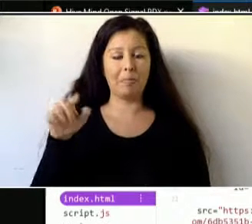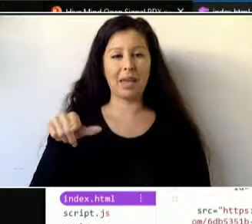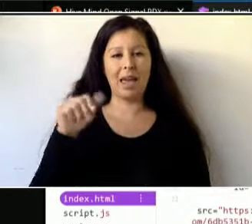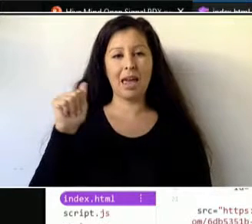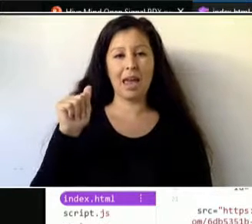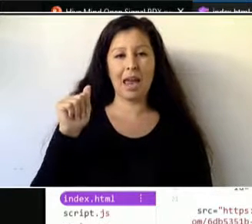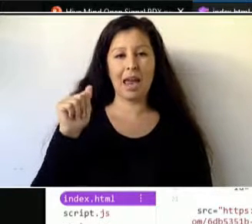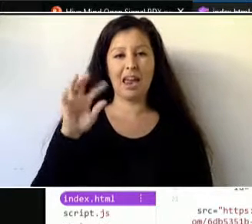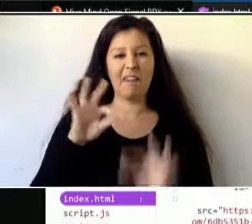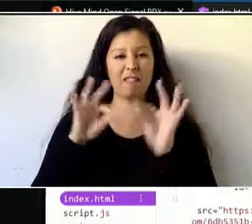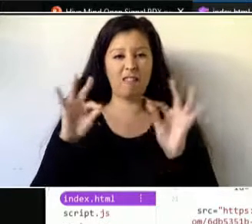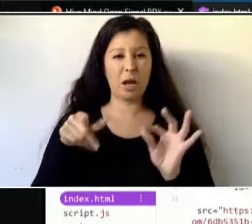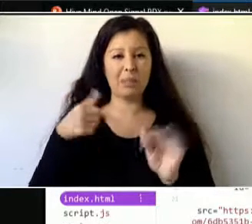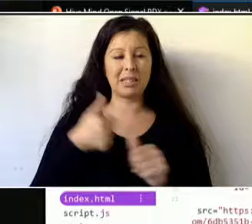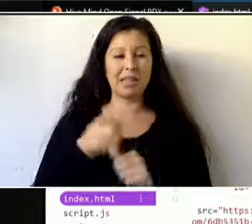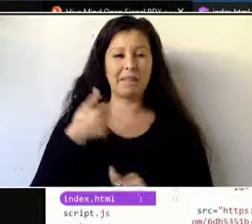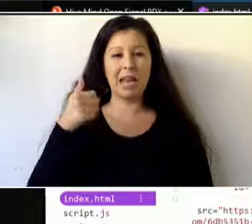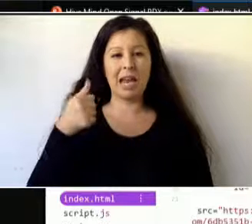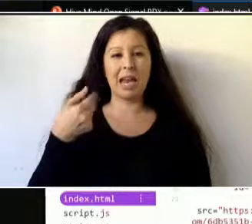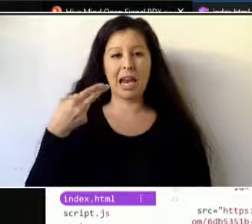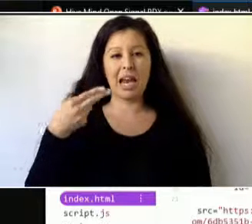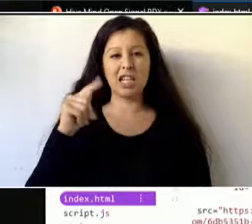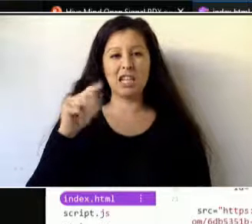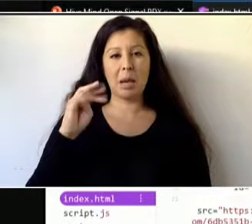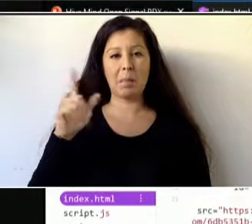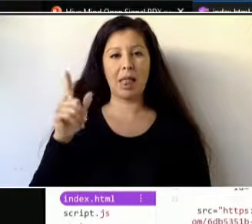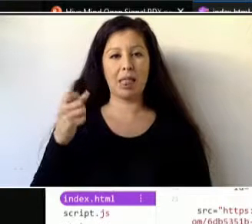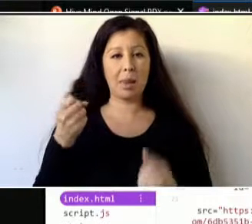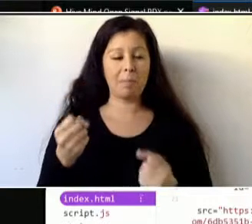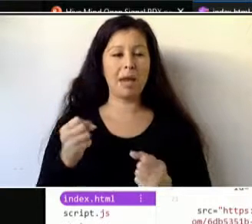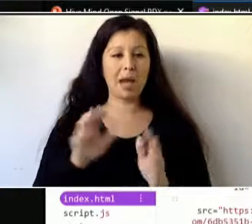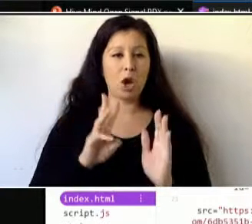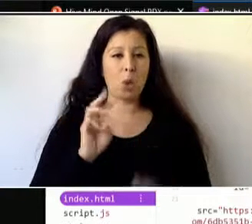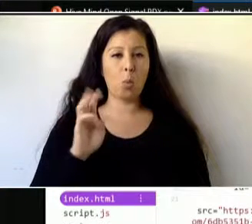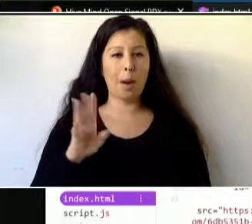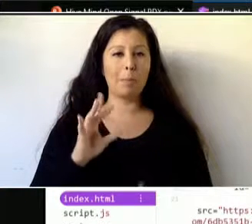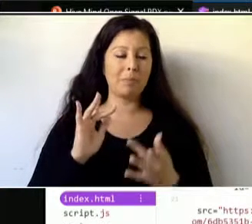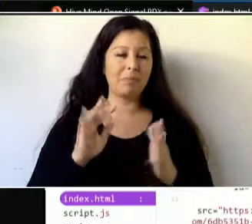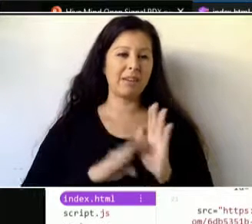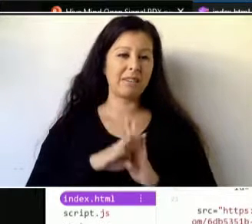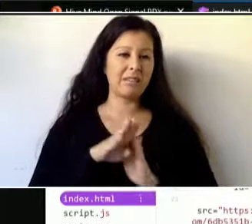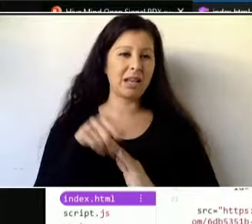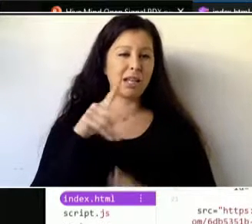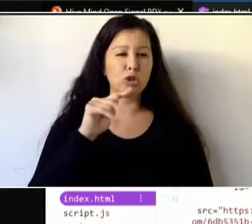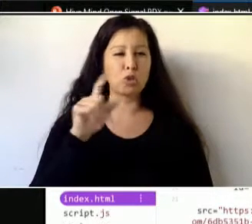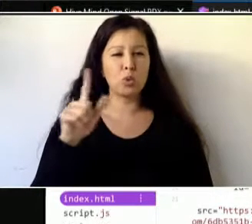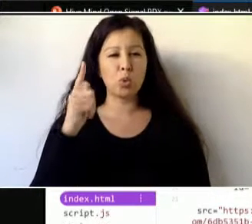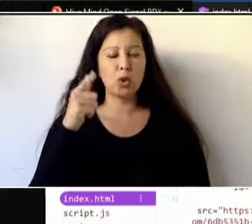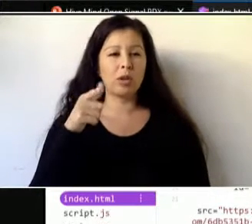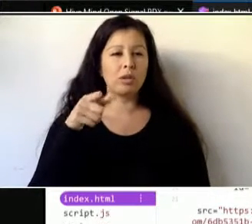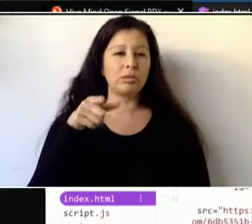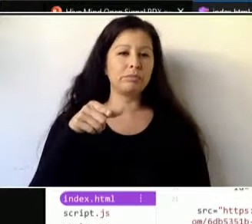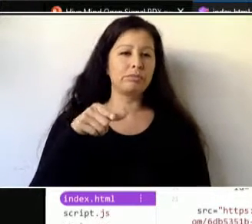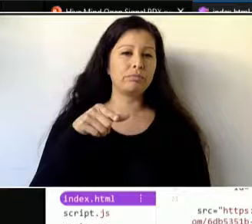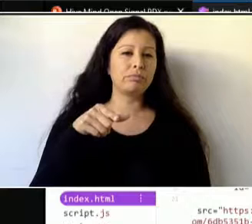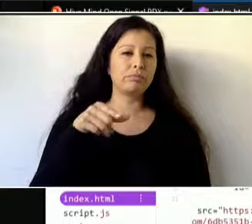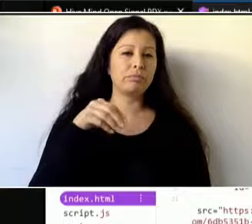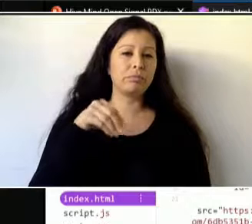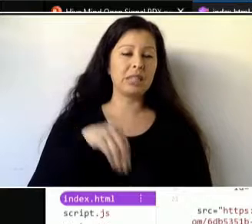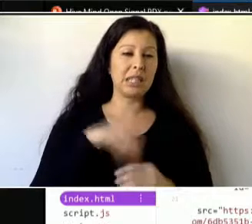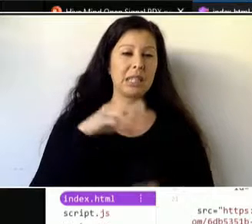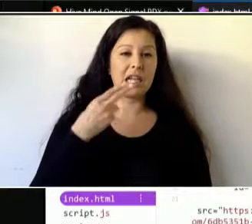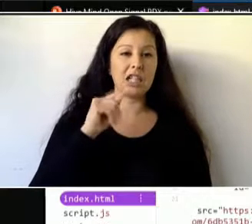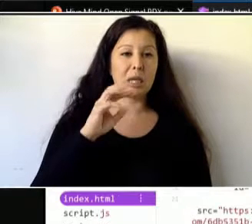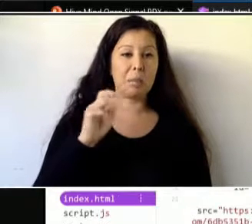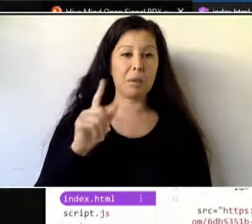like HTML based like web development. It's a tool for you to actually use an HTML